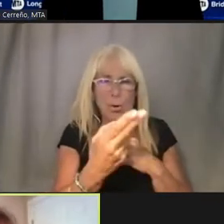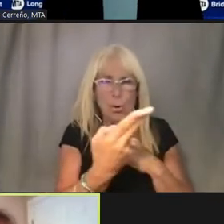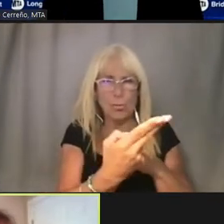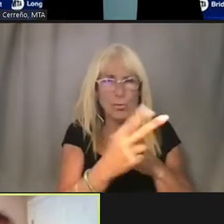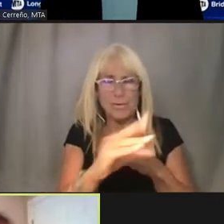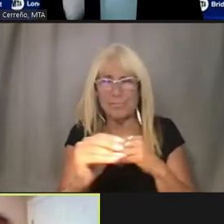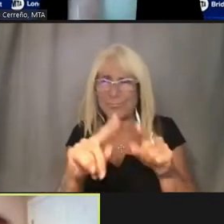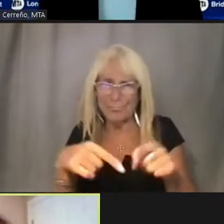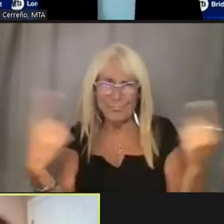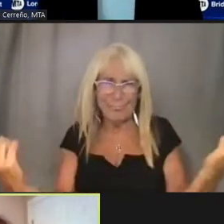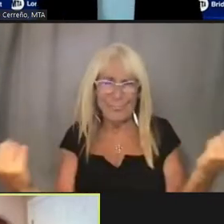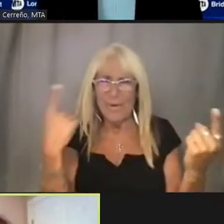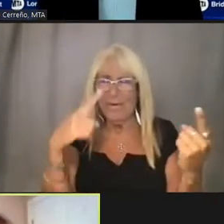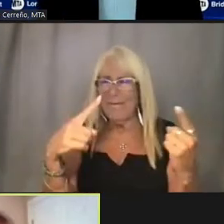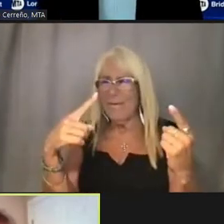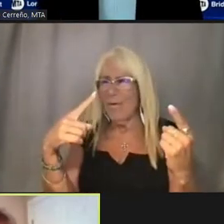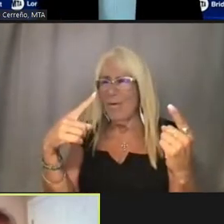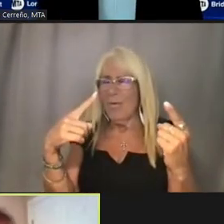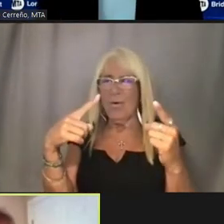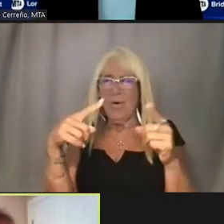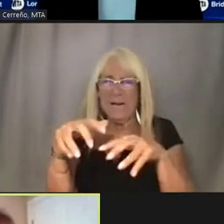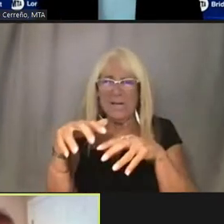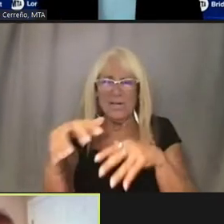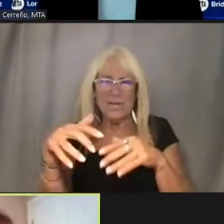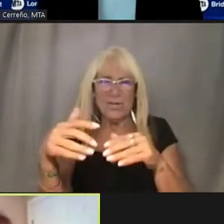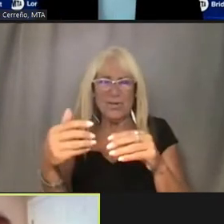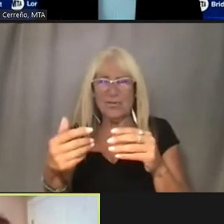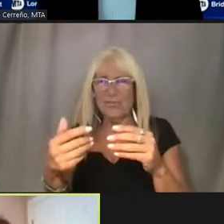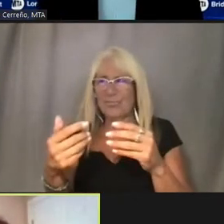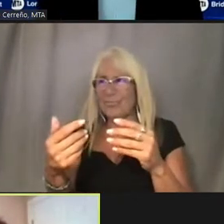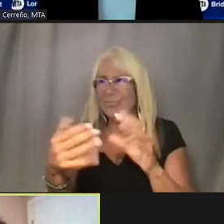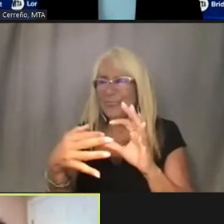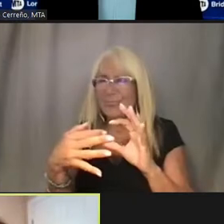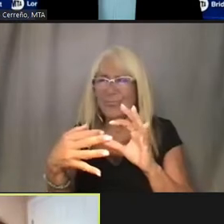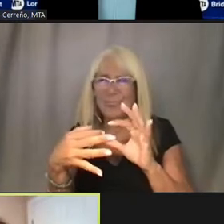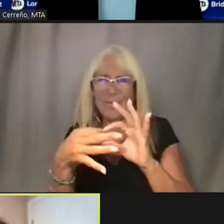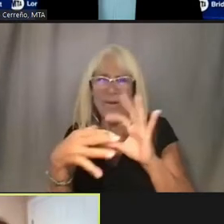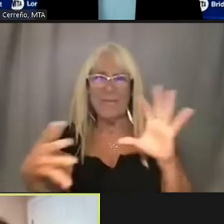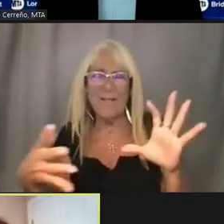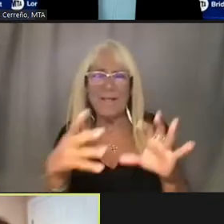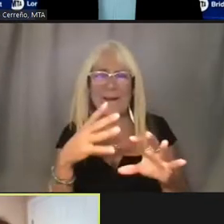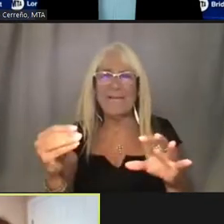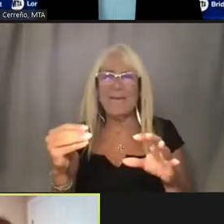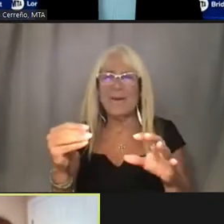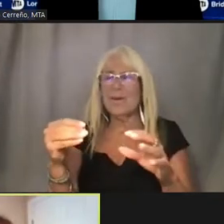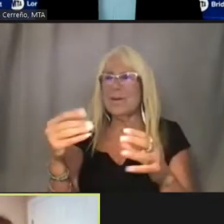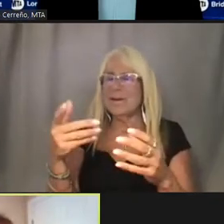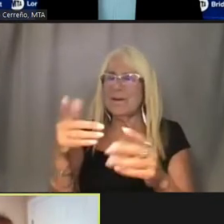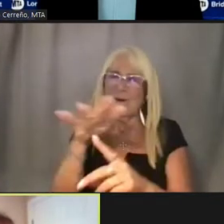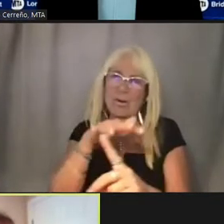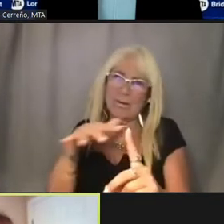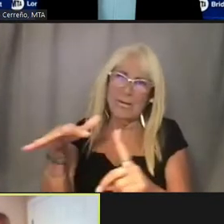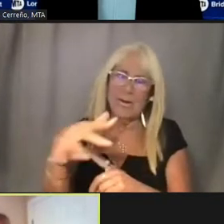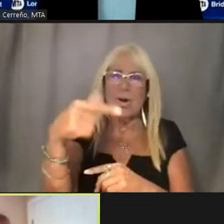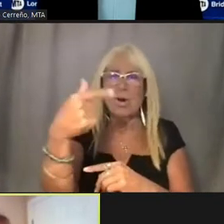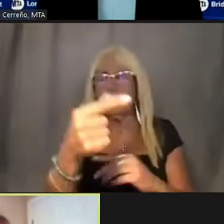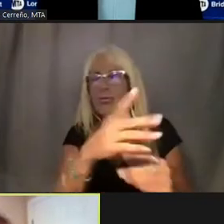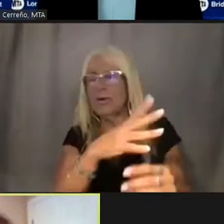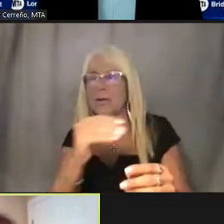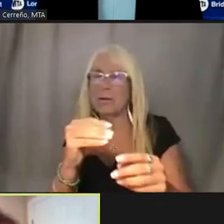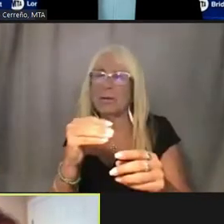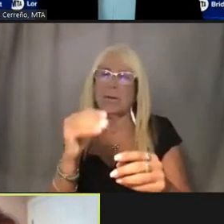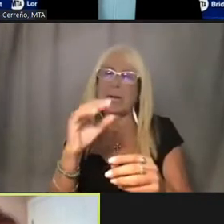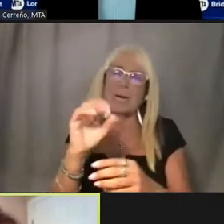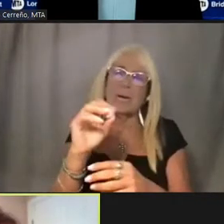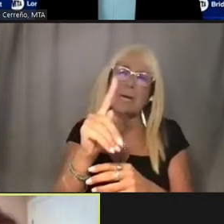relief motor coach travel is one of the most green fuel efficient modes of transportation by getting approximately